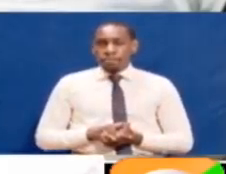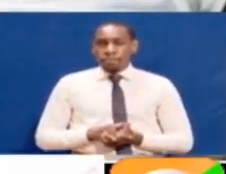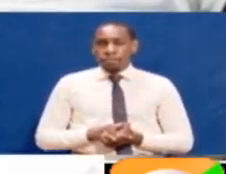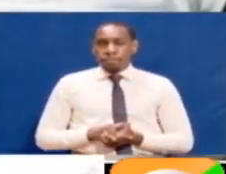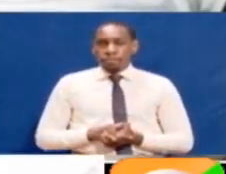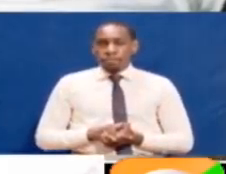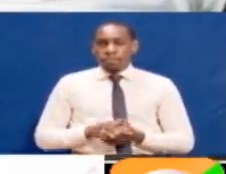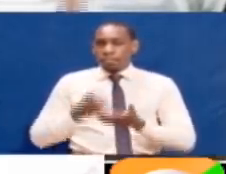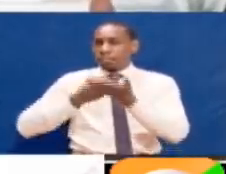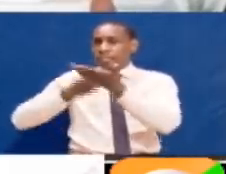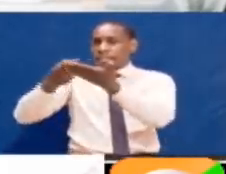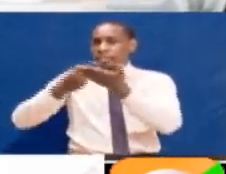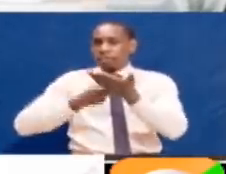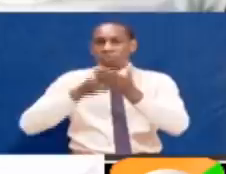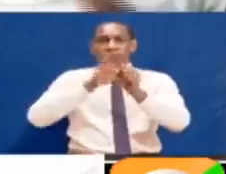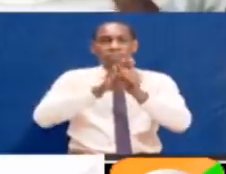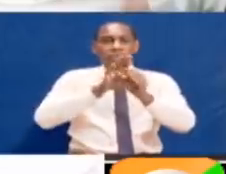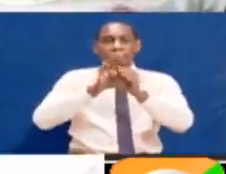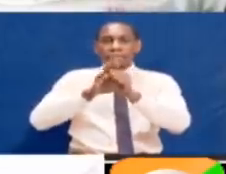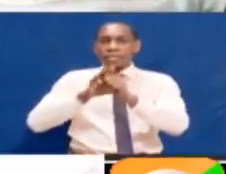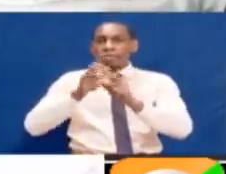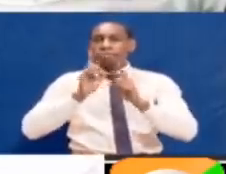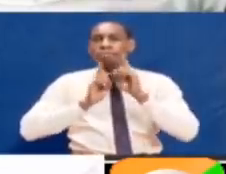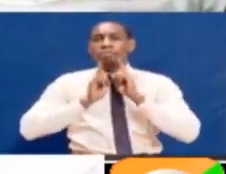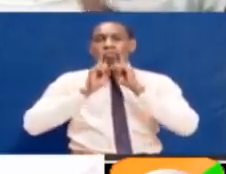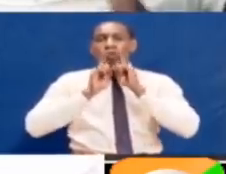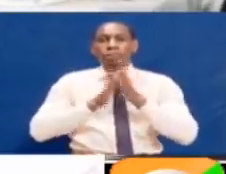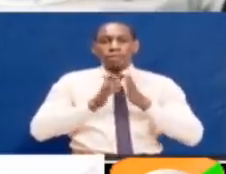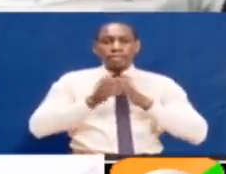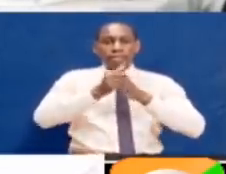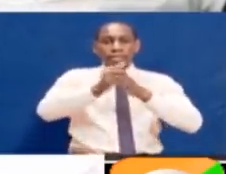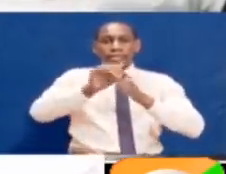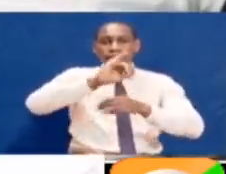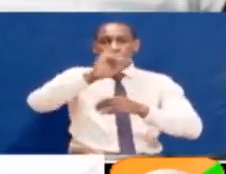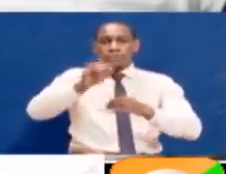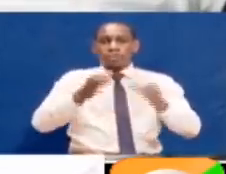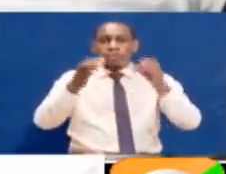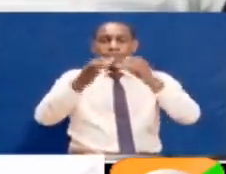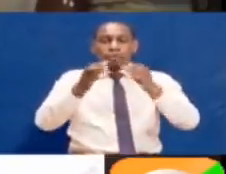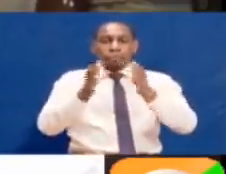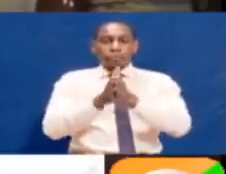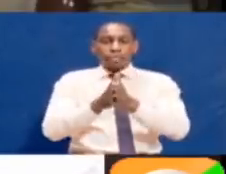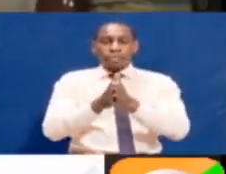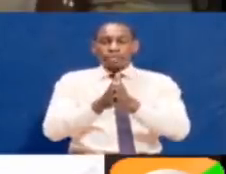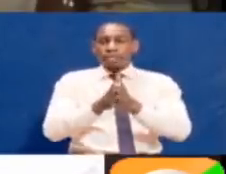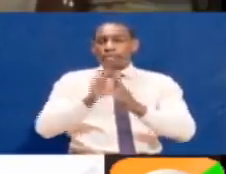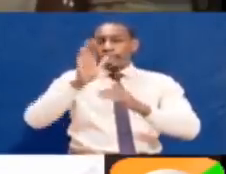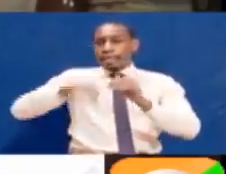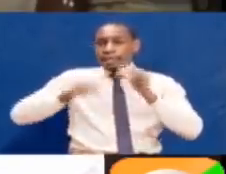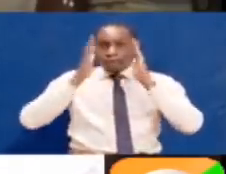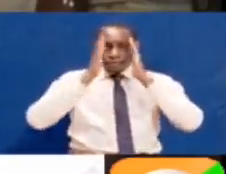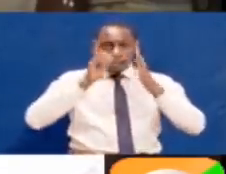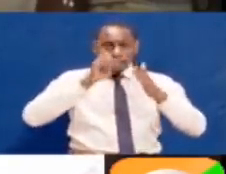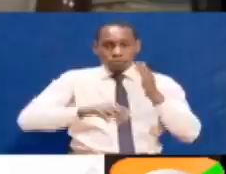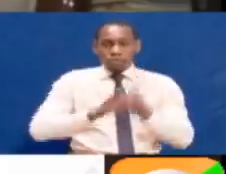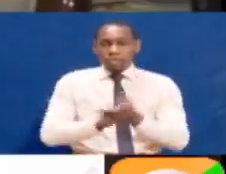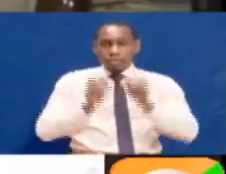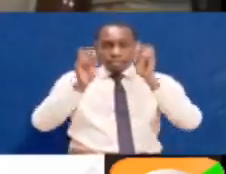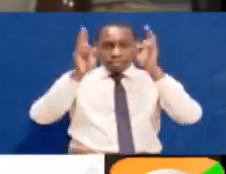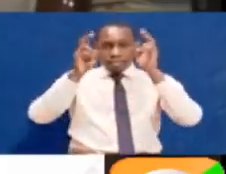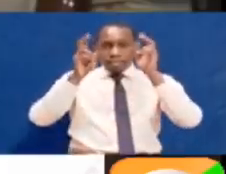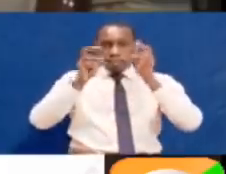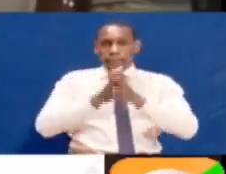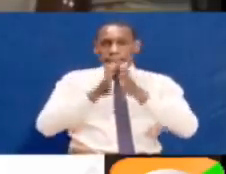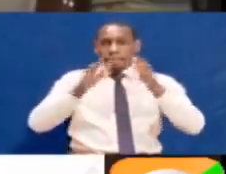much discussion about Murkomen, about leadership of Jubilee, about the party, instead of focusing on the